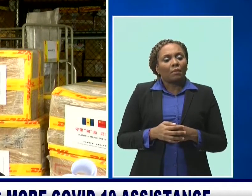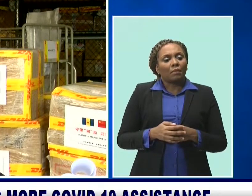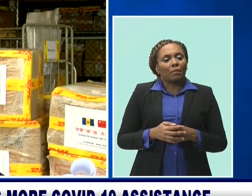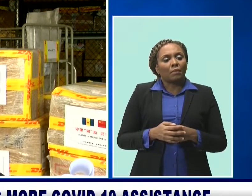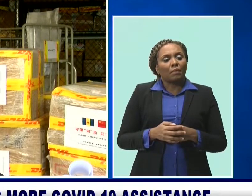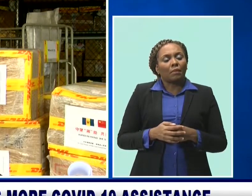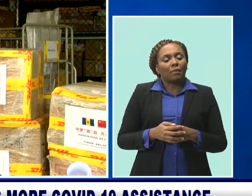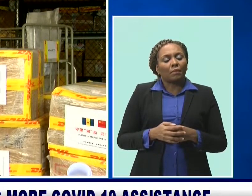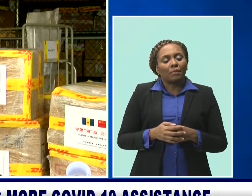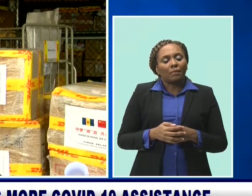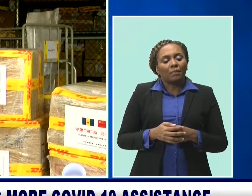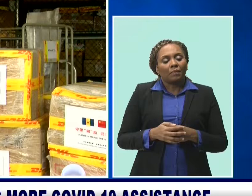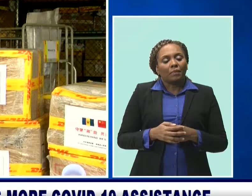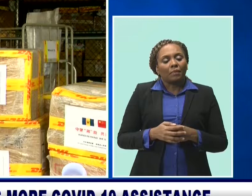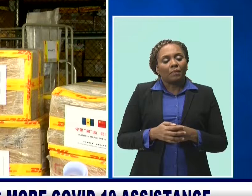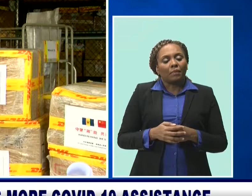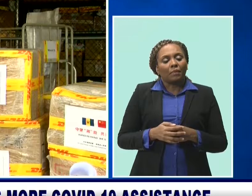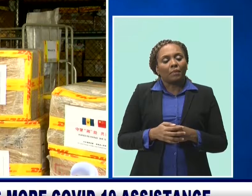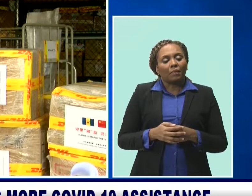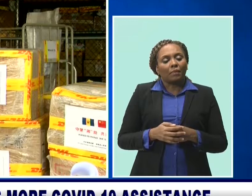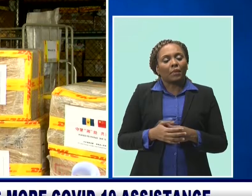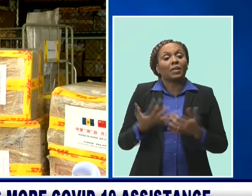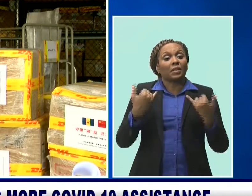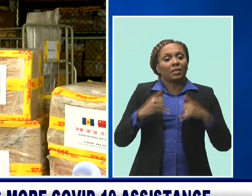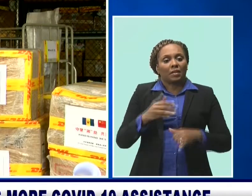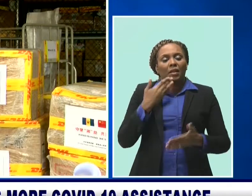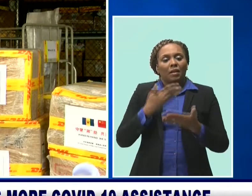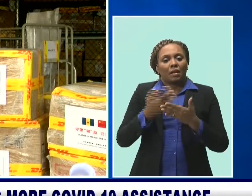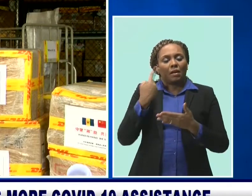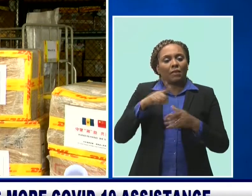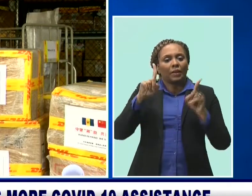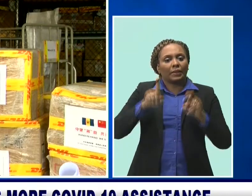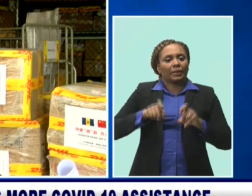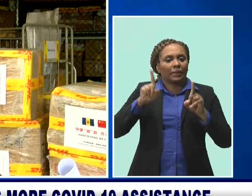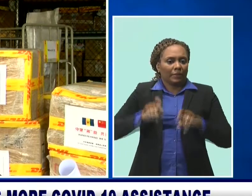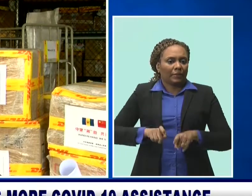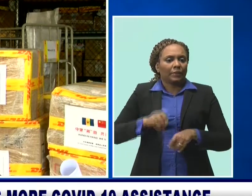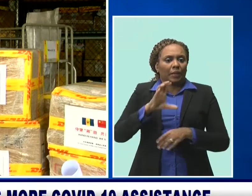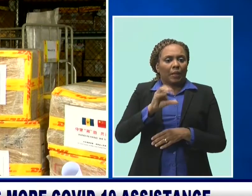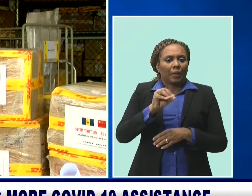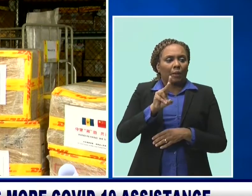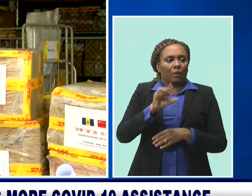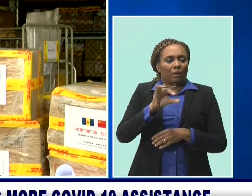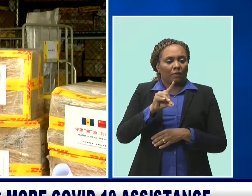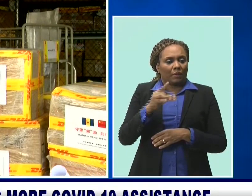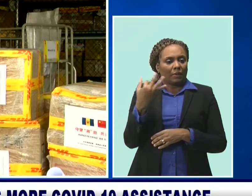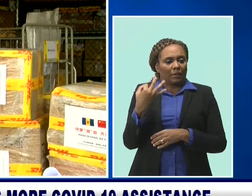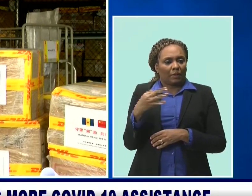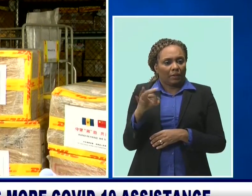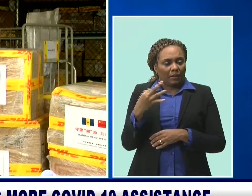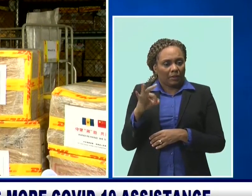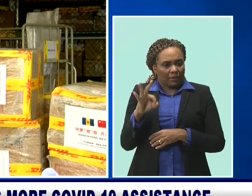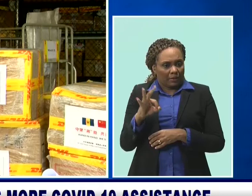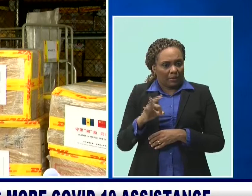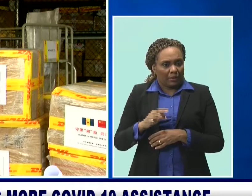are indispensable for testing COVID-19 and currently in